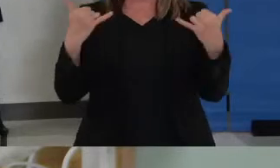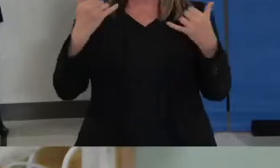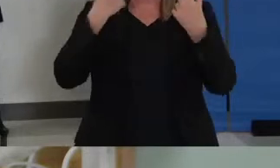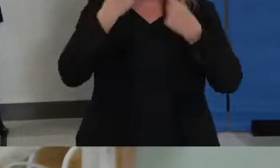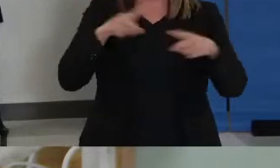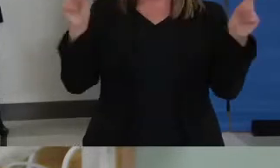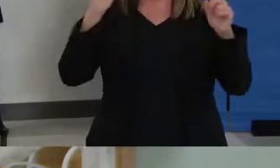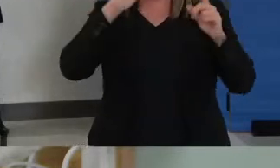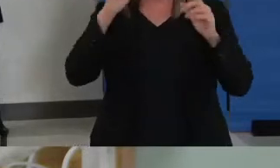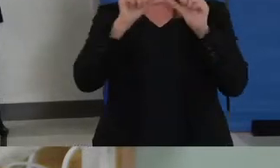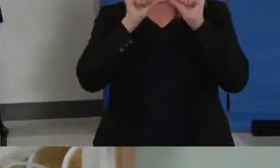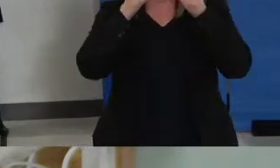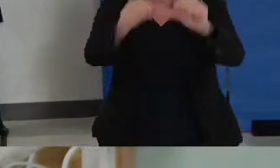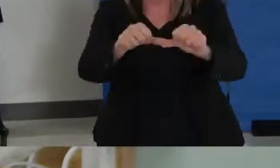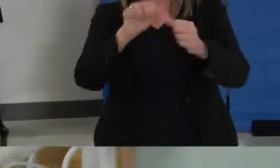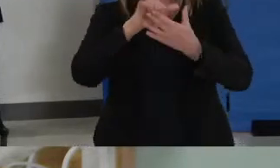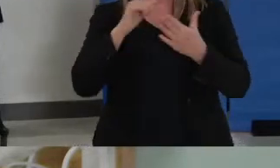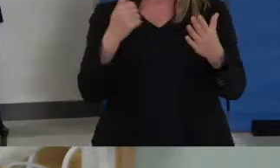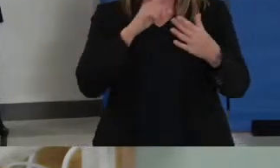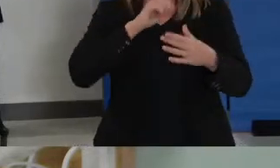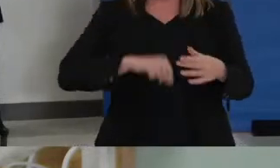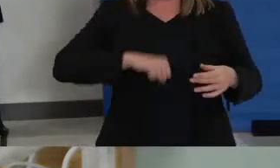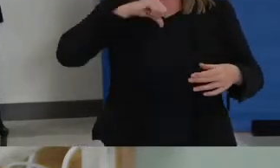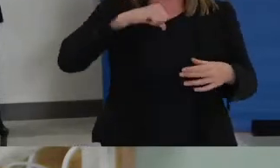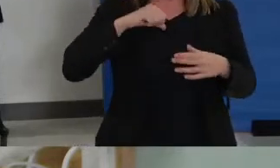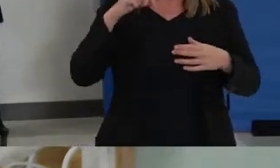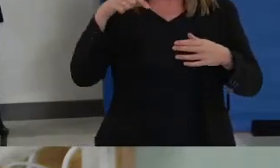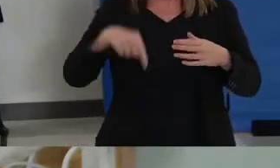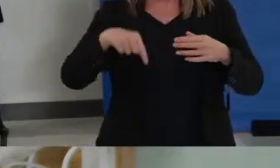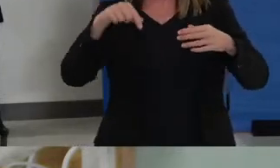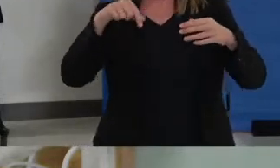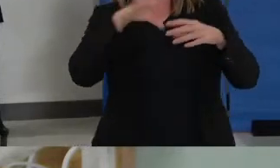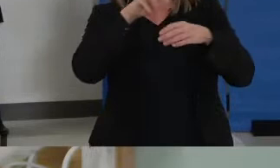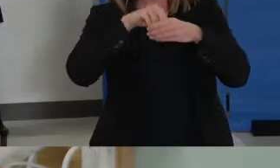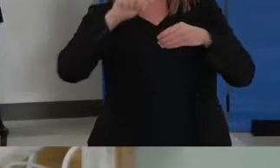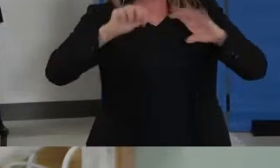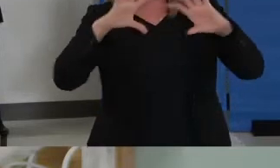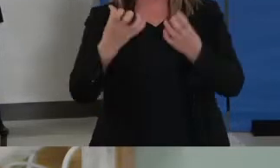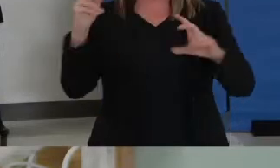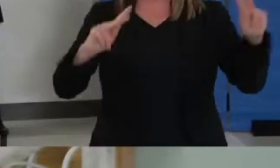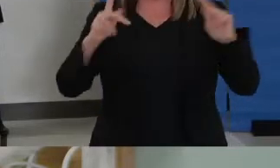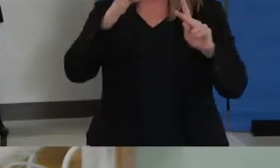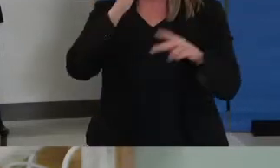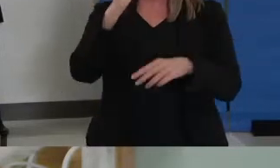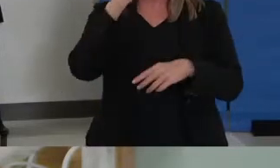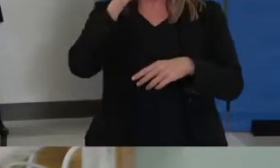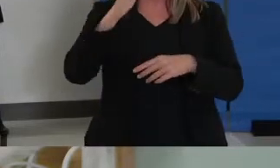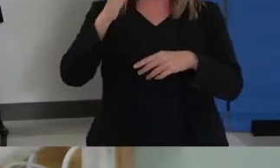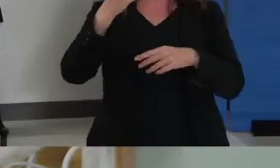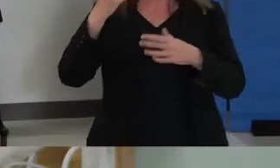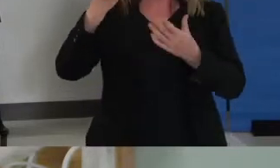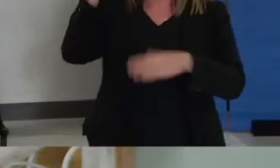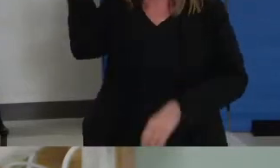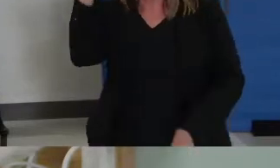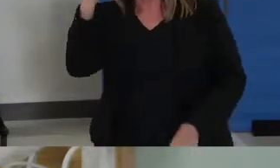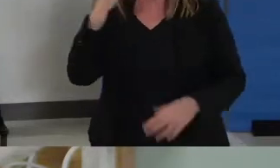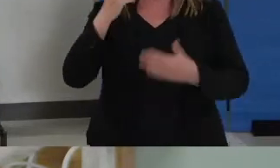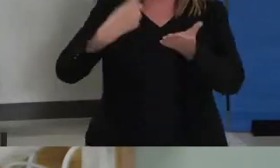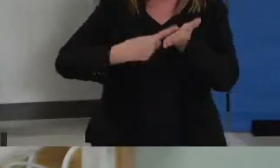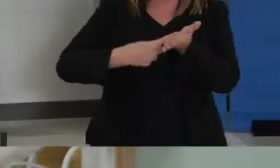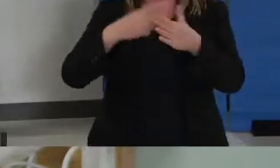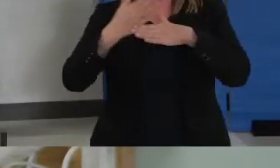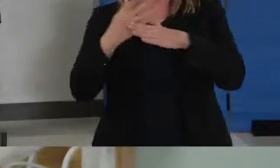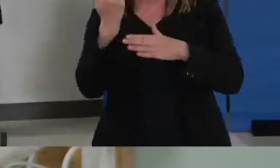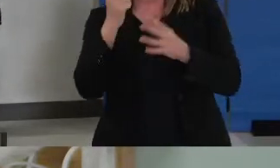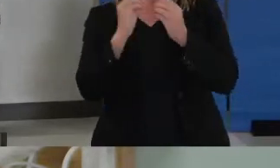furthering that, and I'm really proud to be with the group of leaders that will be speaking next to talk through and share a little bit